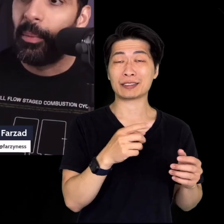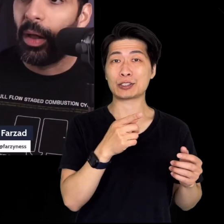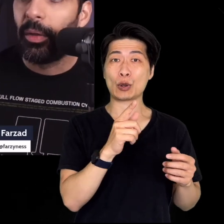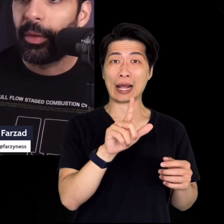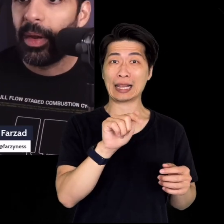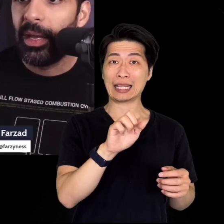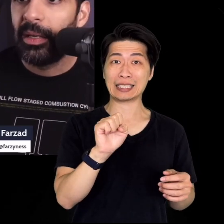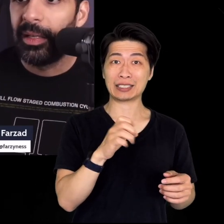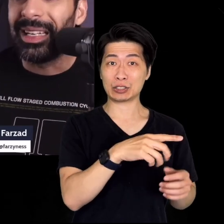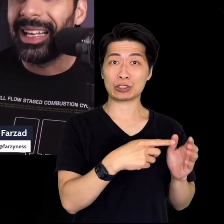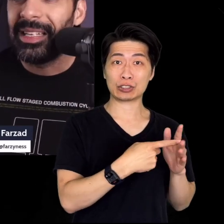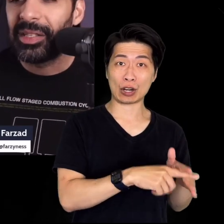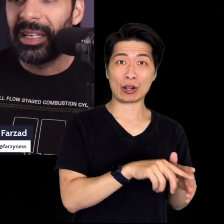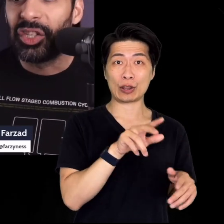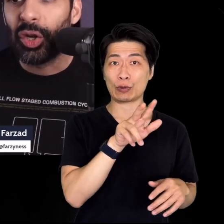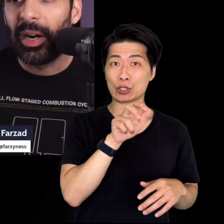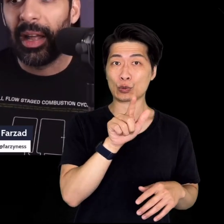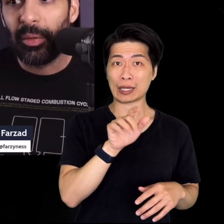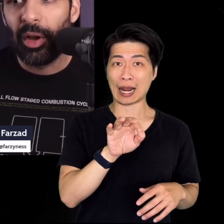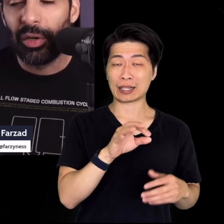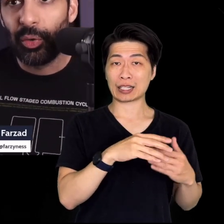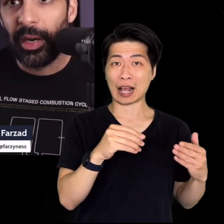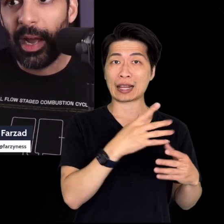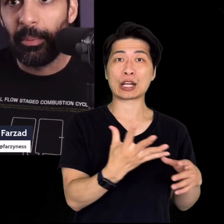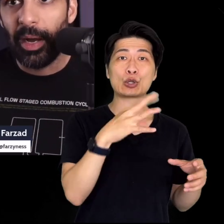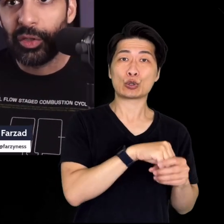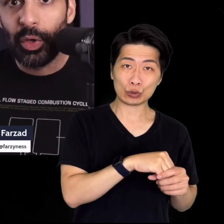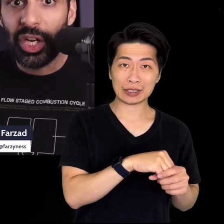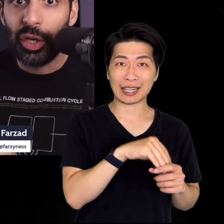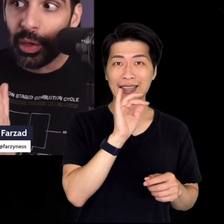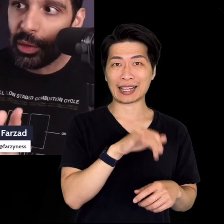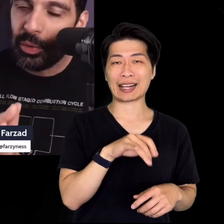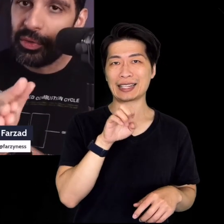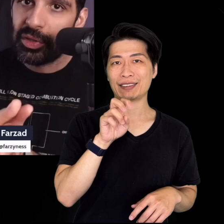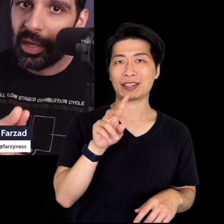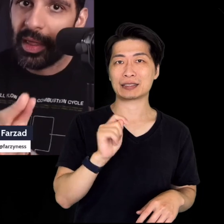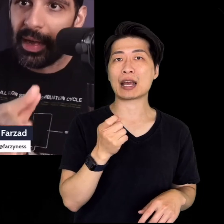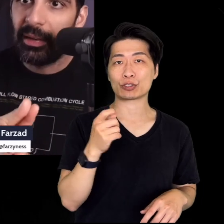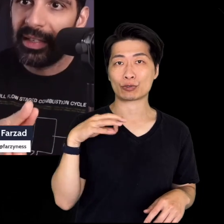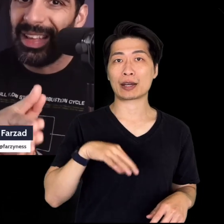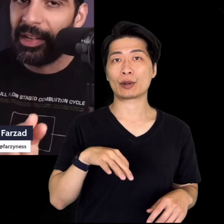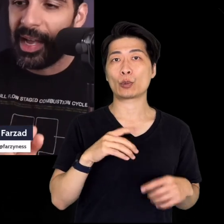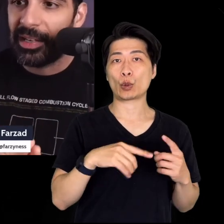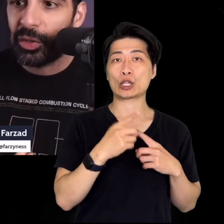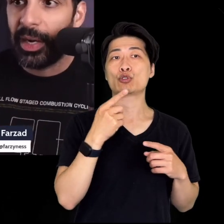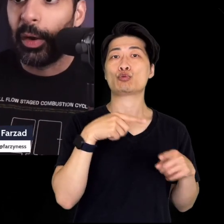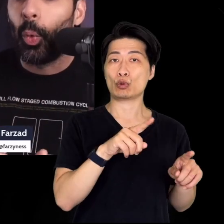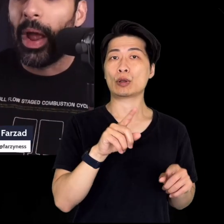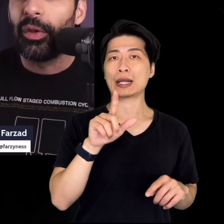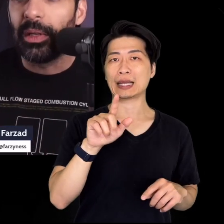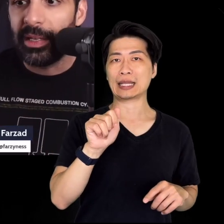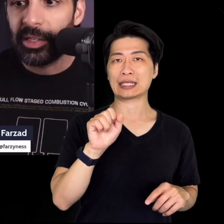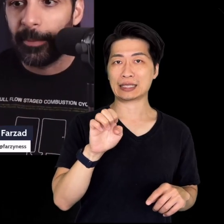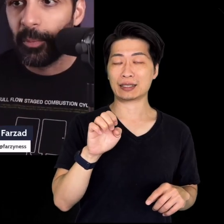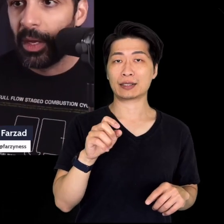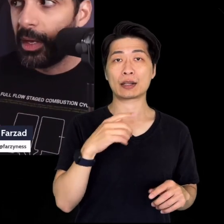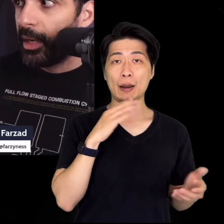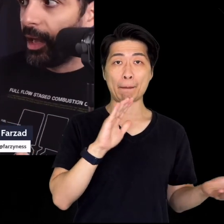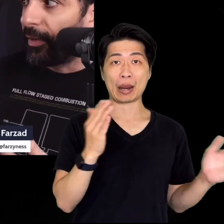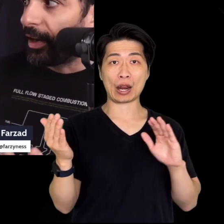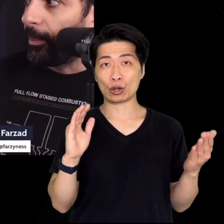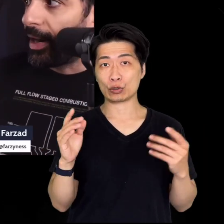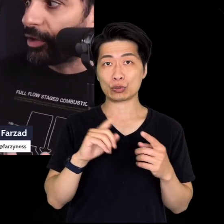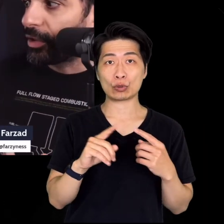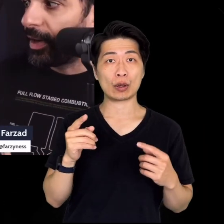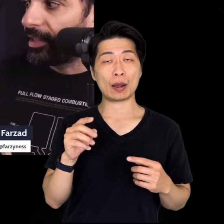then that the Model 3, the lease is starting at $329, which includes that EV tax credit when you lease it.